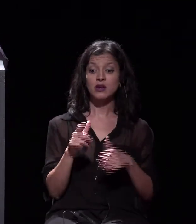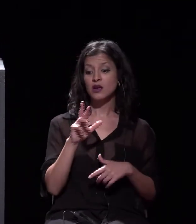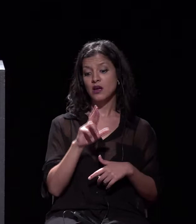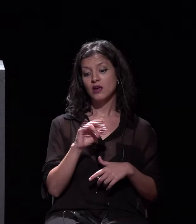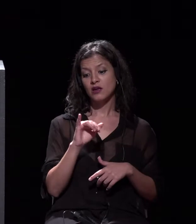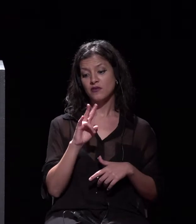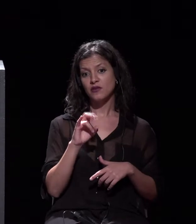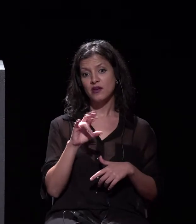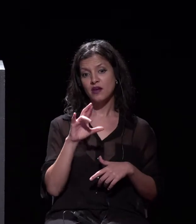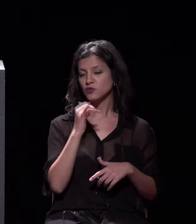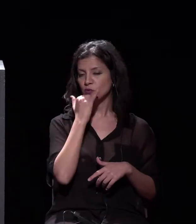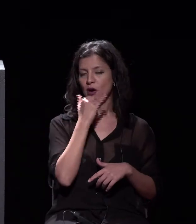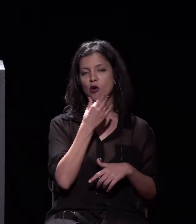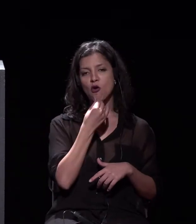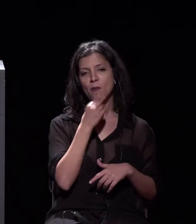directors of the ICOM at the time,